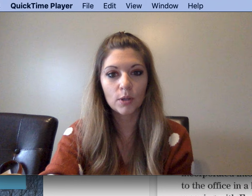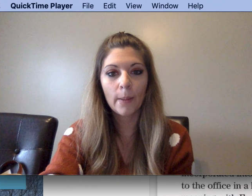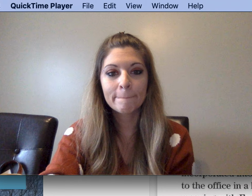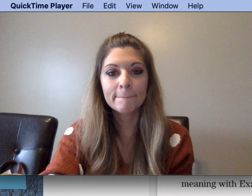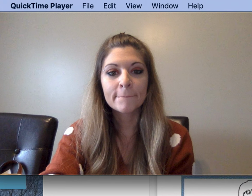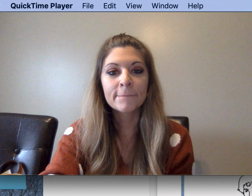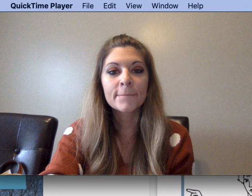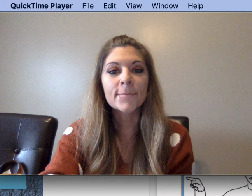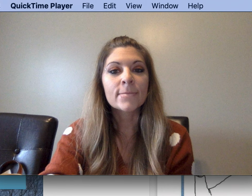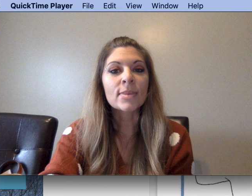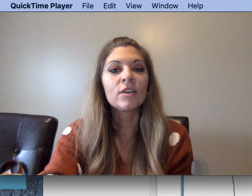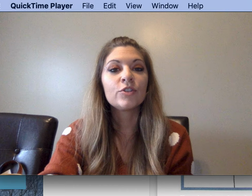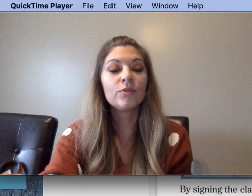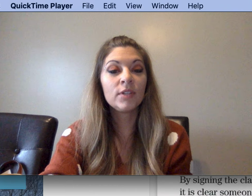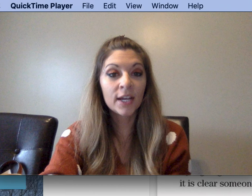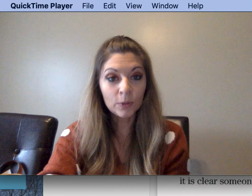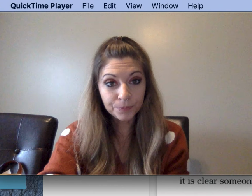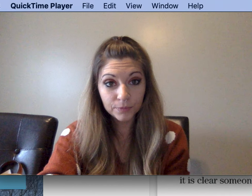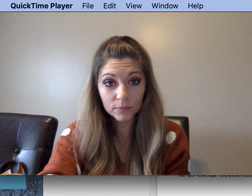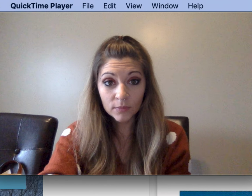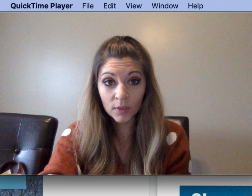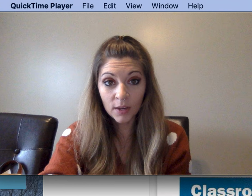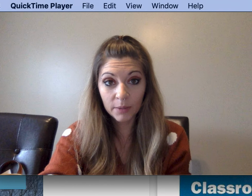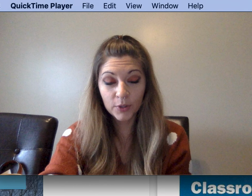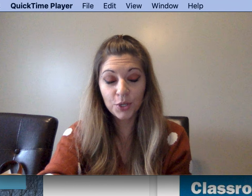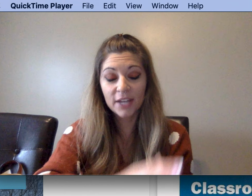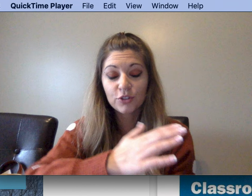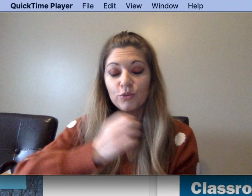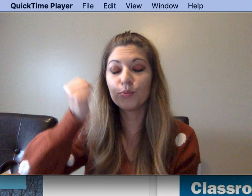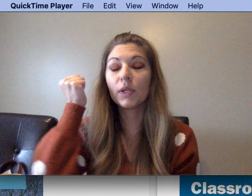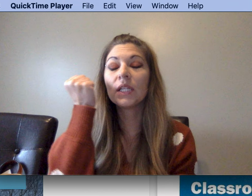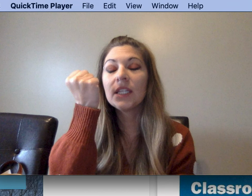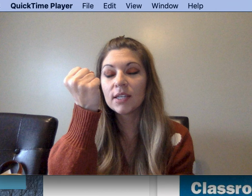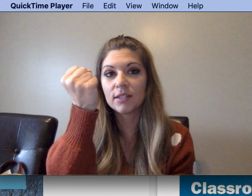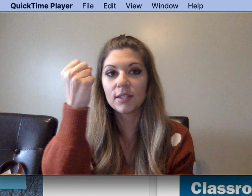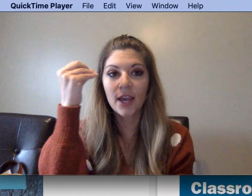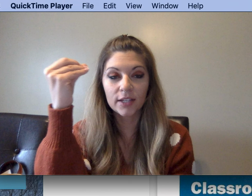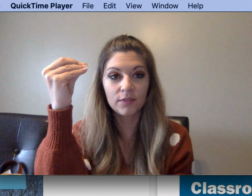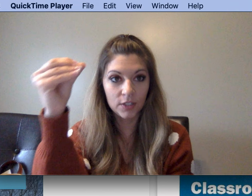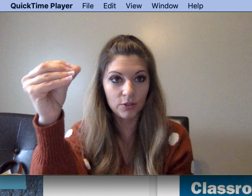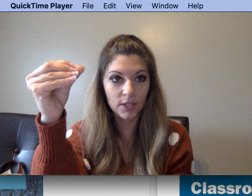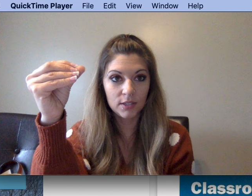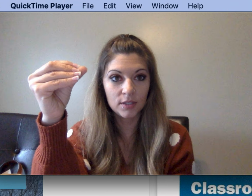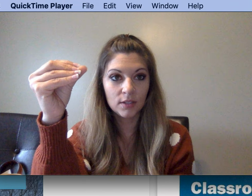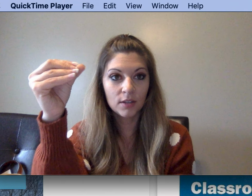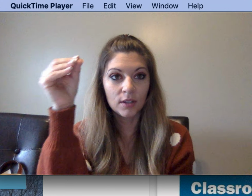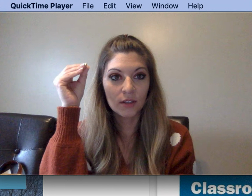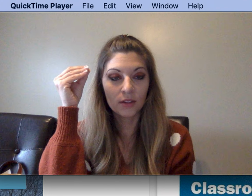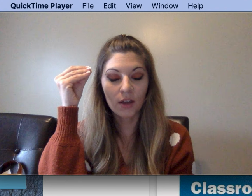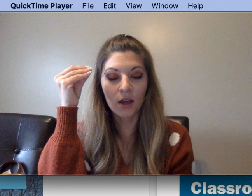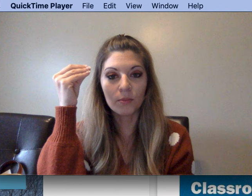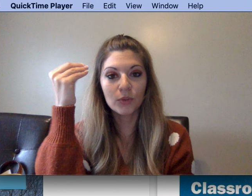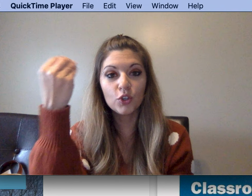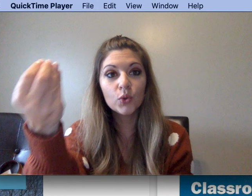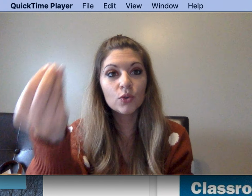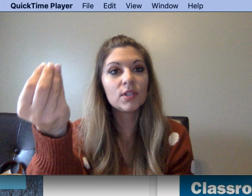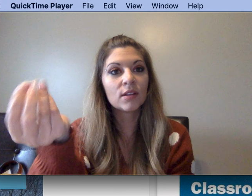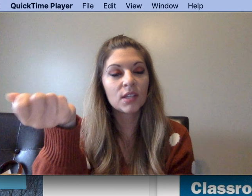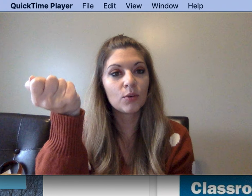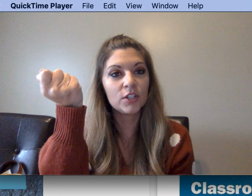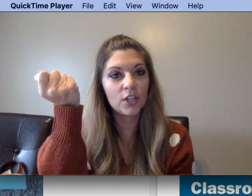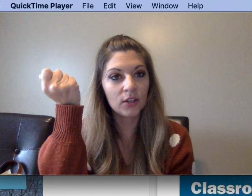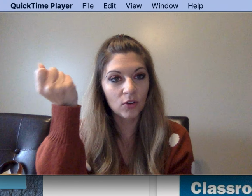changed. So now I'm going to ask you to please actively do this. You